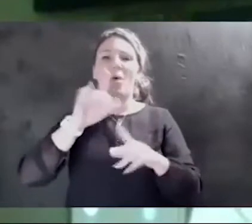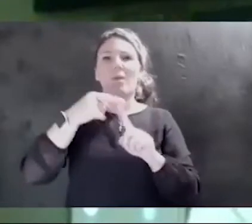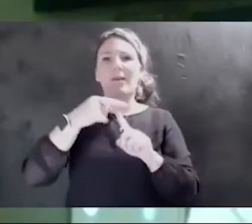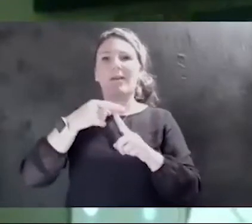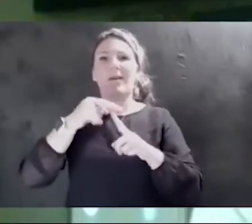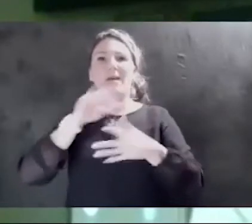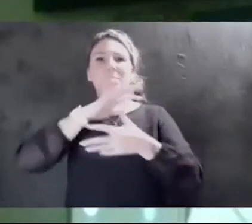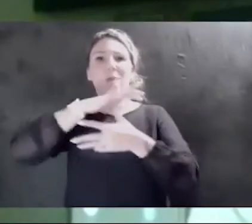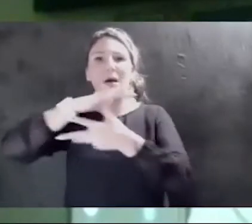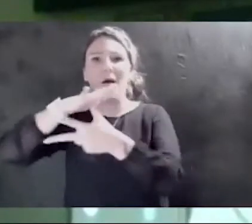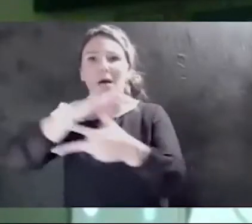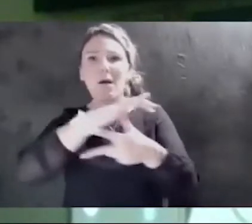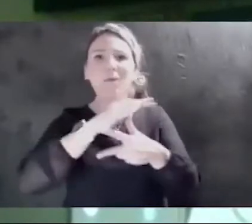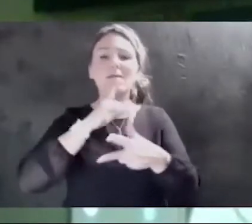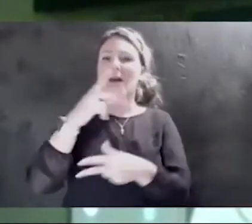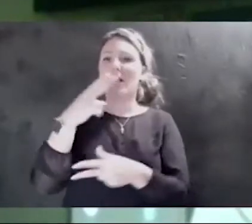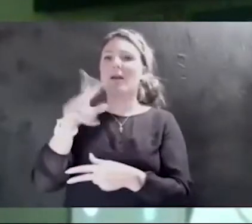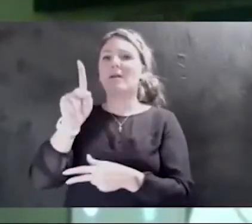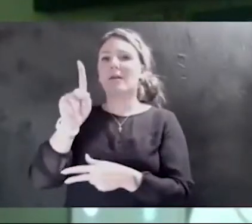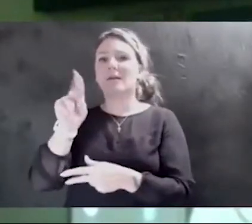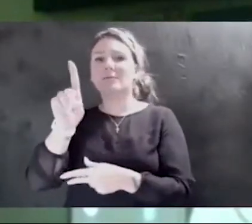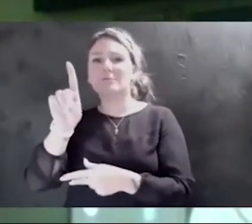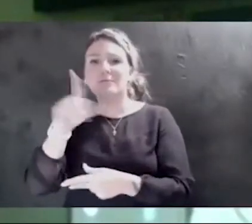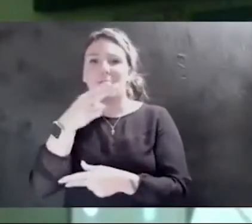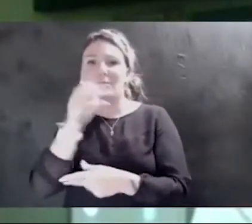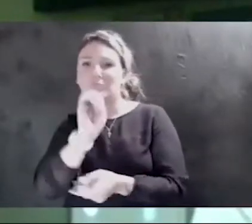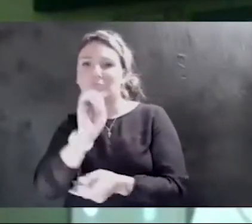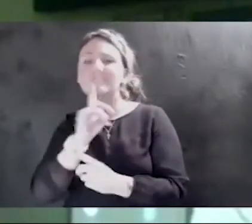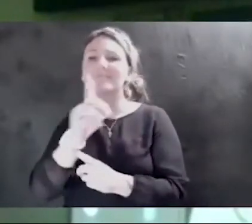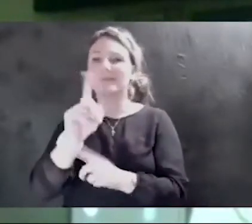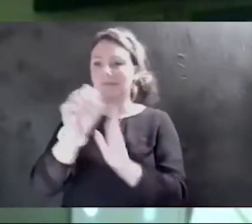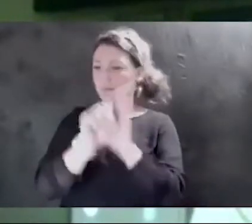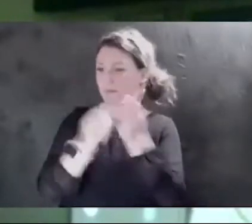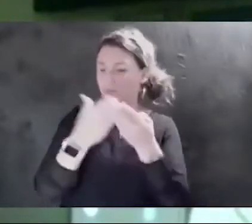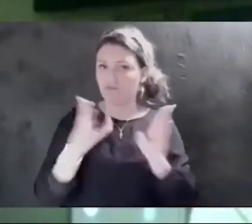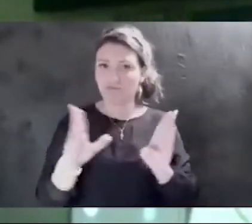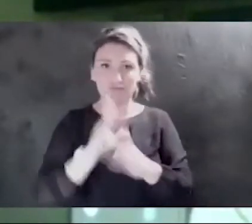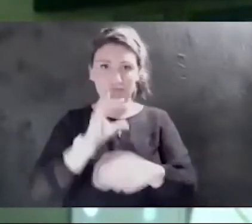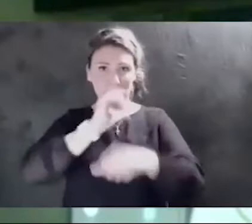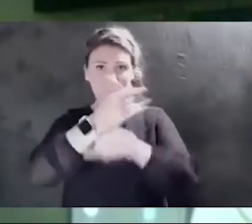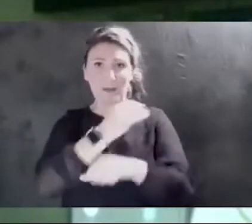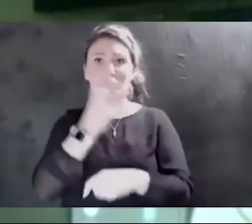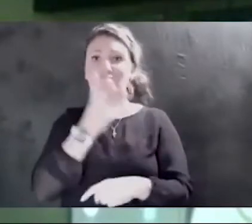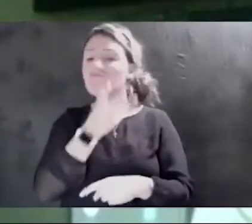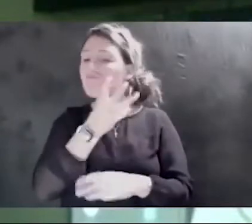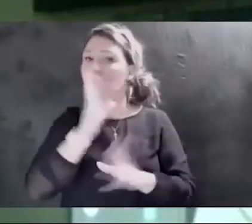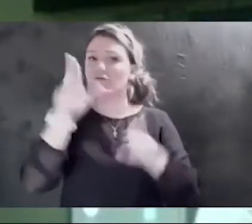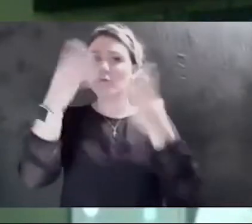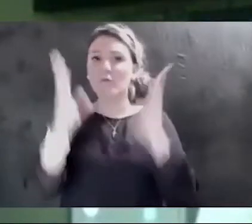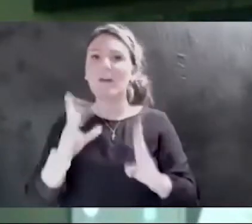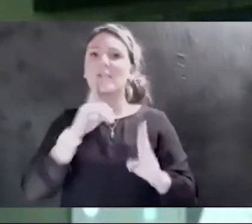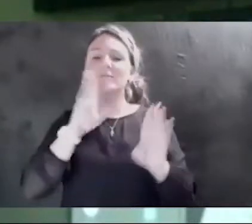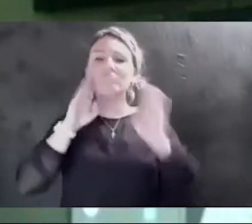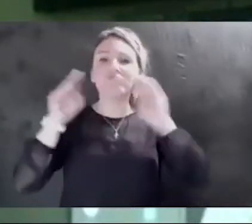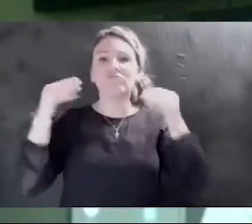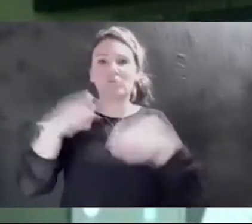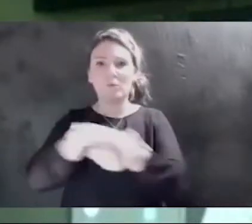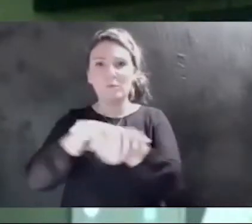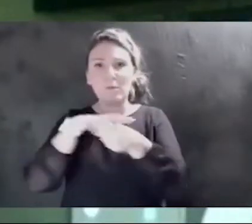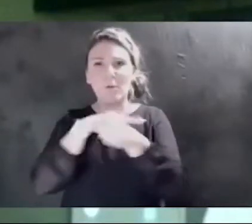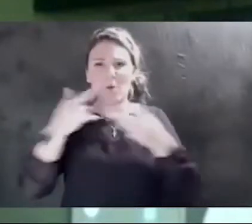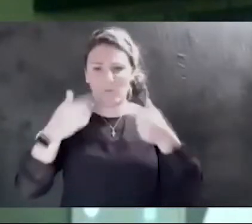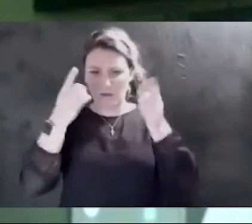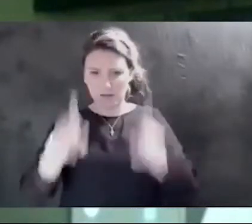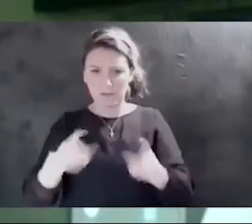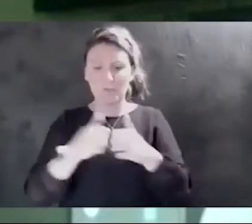KDHE adopted it for statewide implementation. And it allowed our rural providers to focus locally on what was going on with their